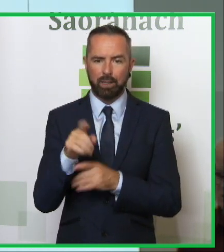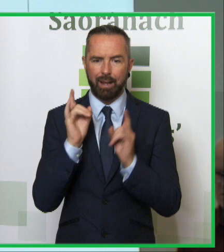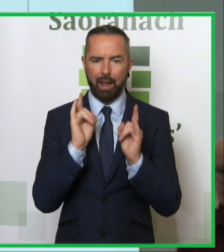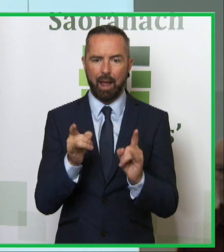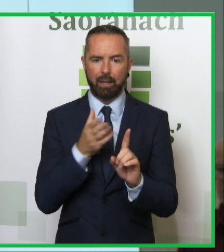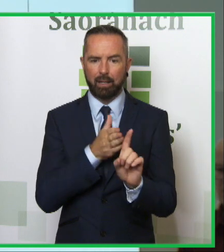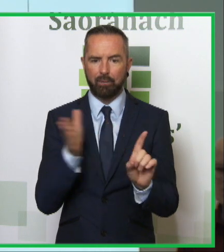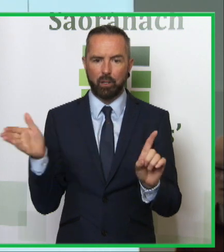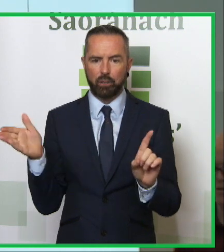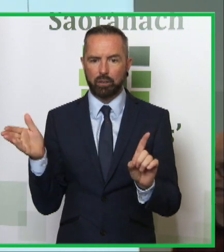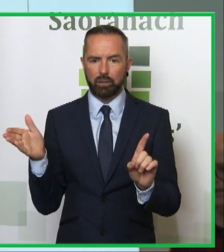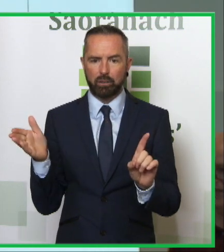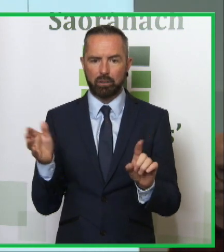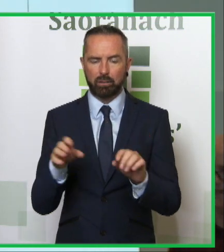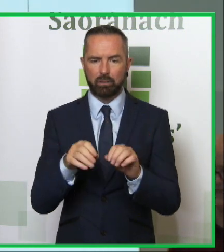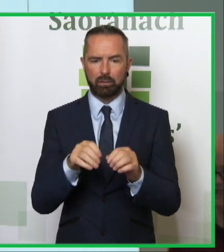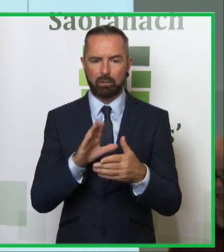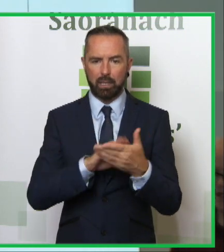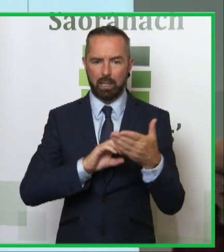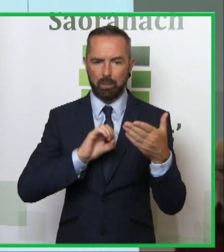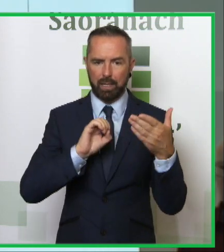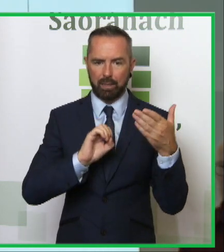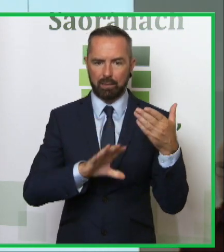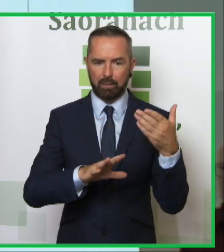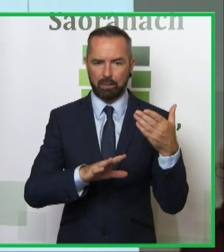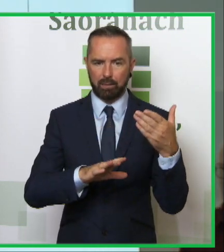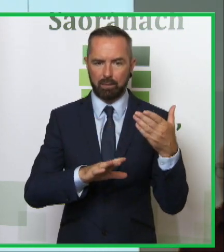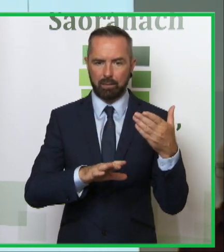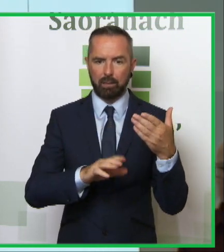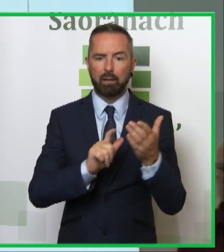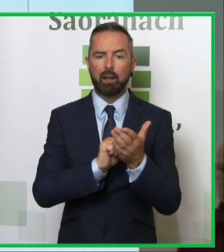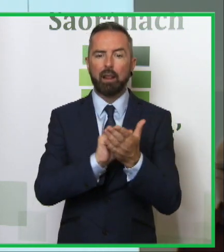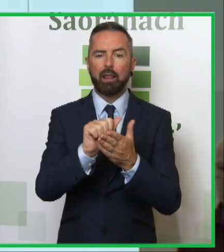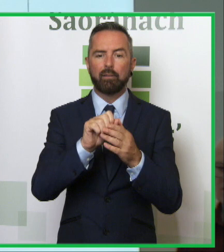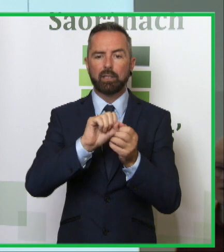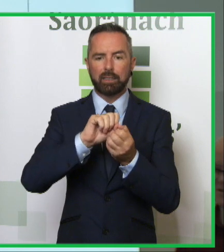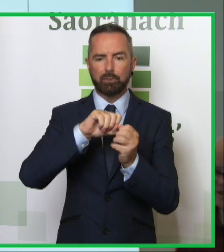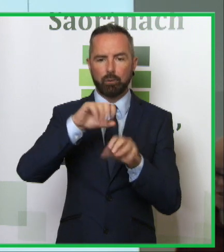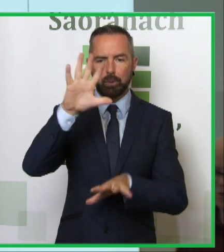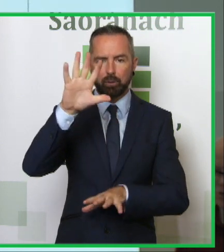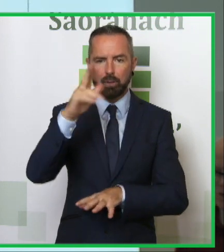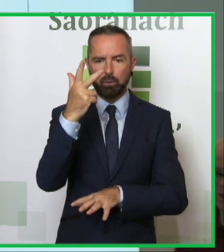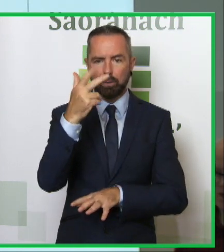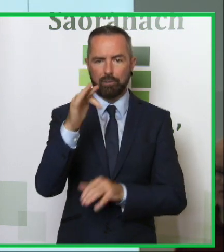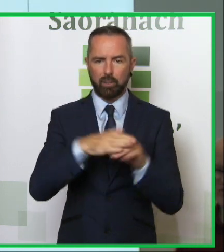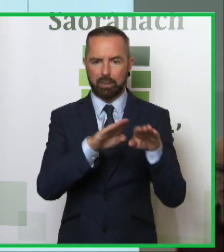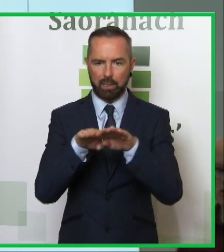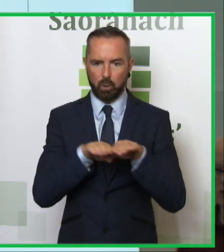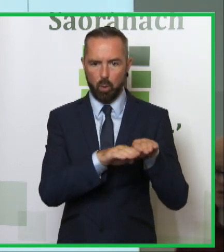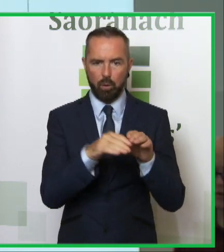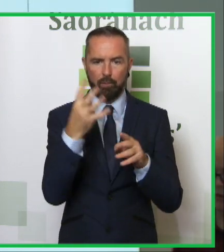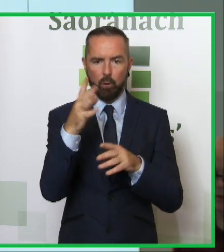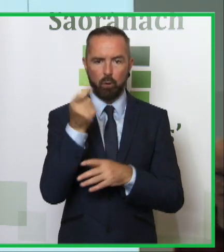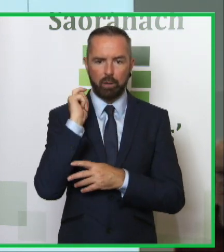the lowest remaining option. So we eliminate that. Of those 11, 3 go to the status quo, 4